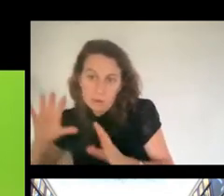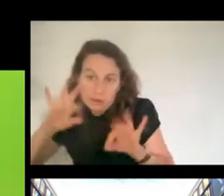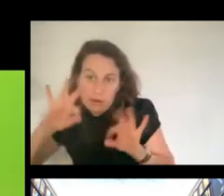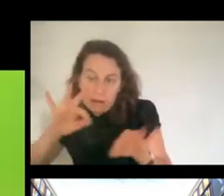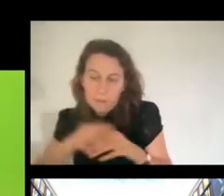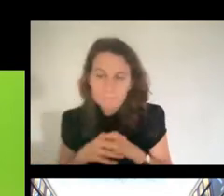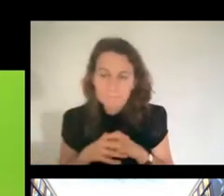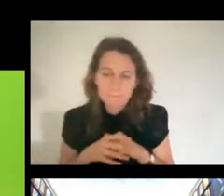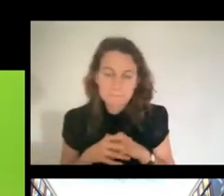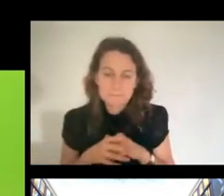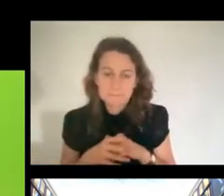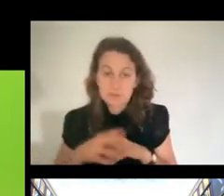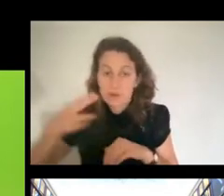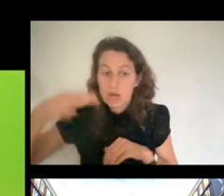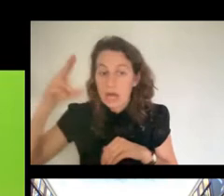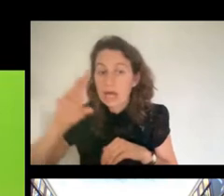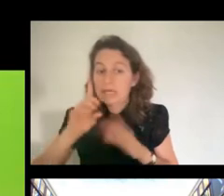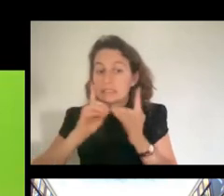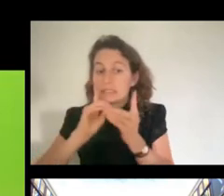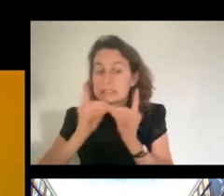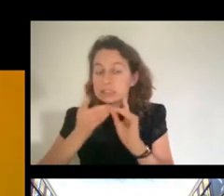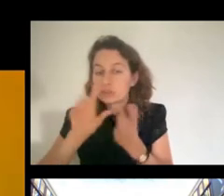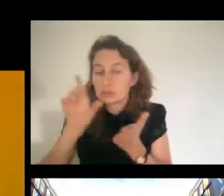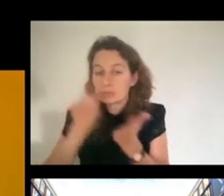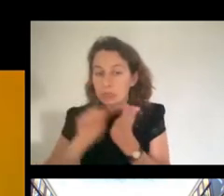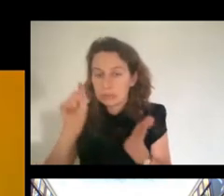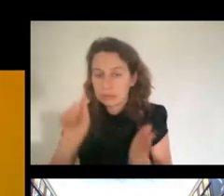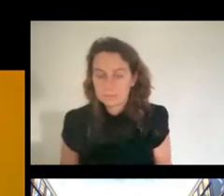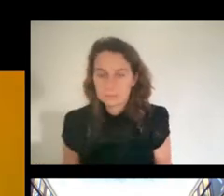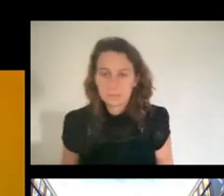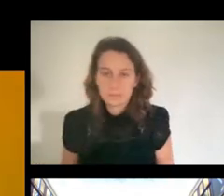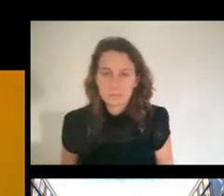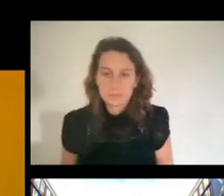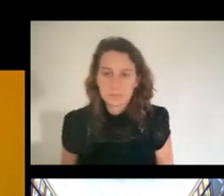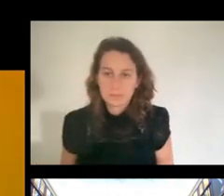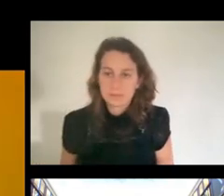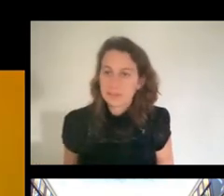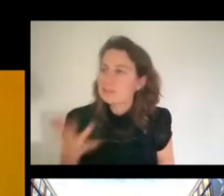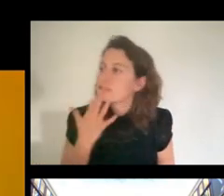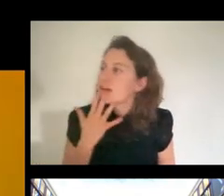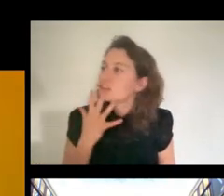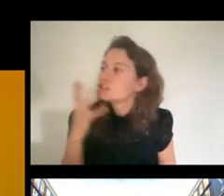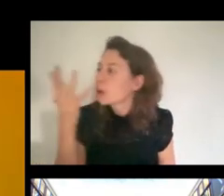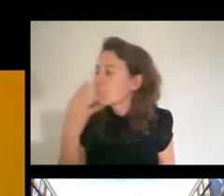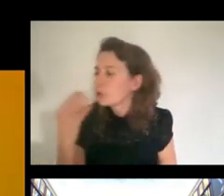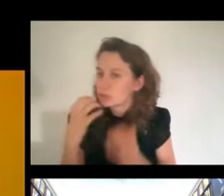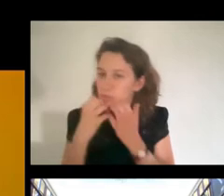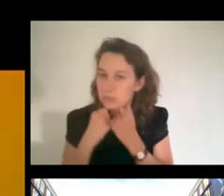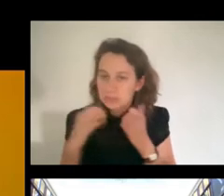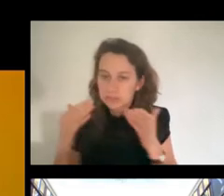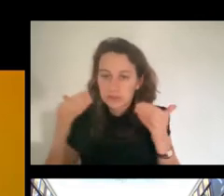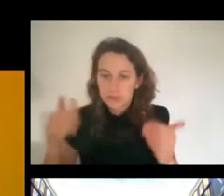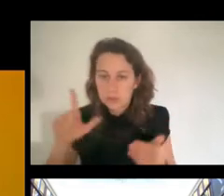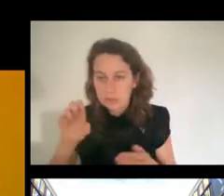are archival digital prints as well. And the colors are just so beautiful and rich. So yeah, sorry, Lei, please go ahead. Yeah, that's